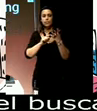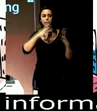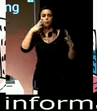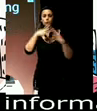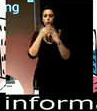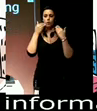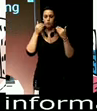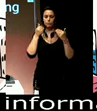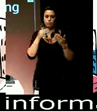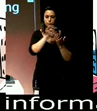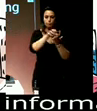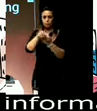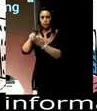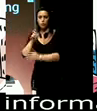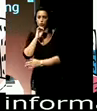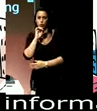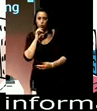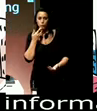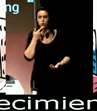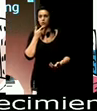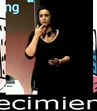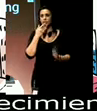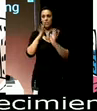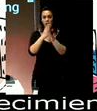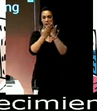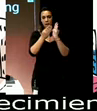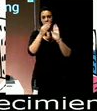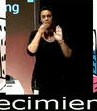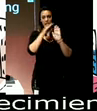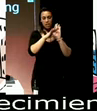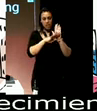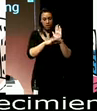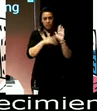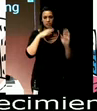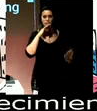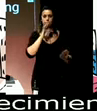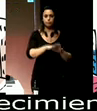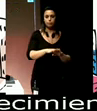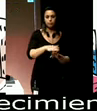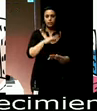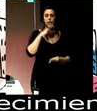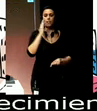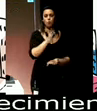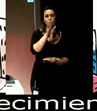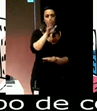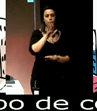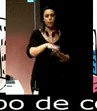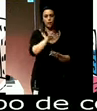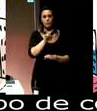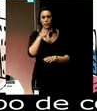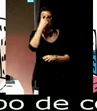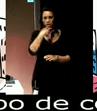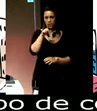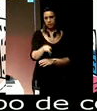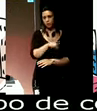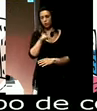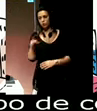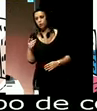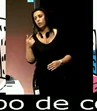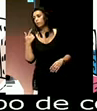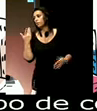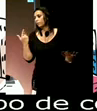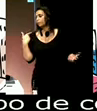the average price, the physical structure of the establishment, if the menu